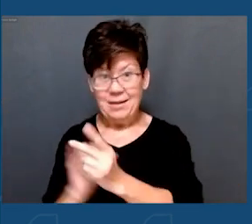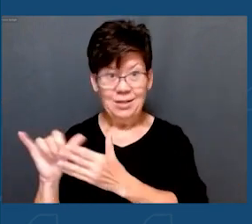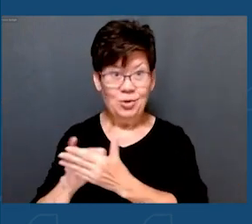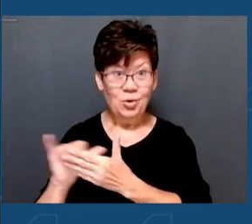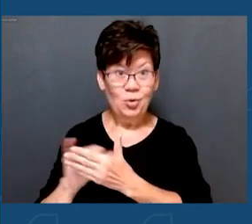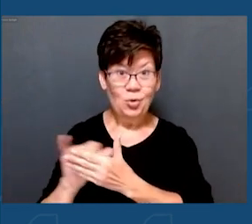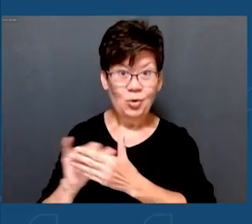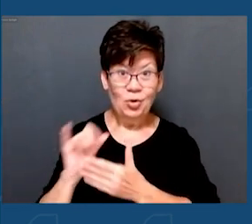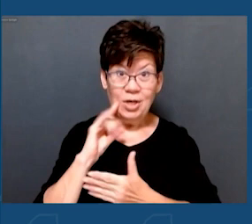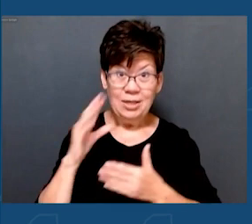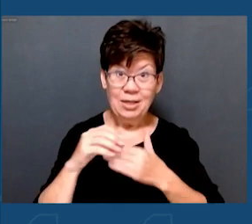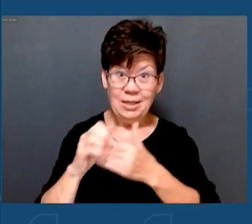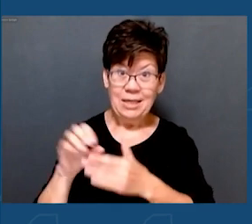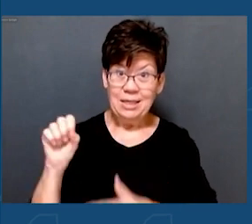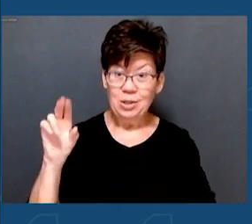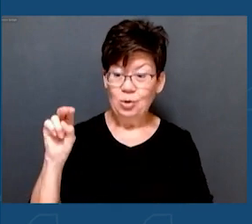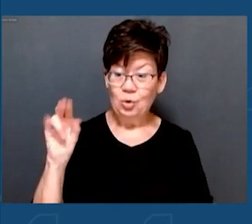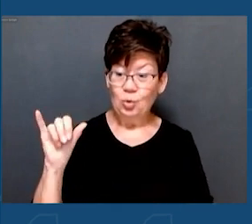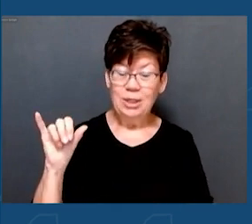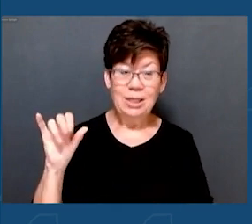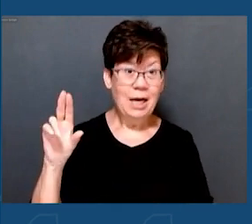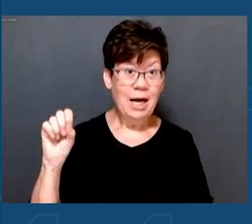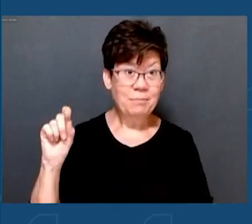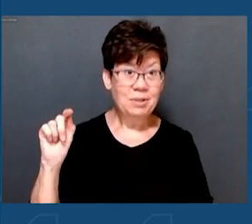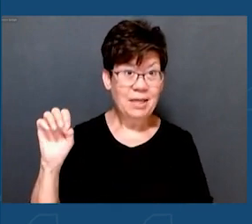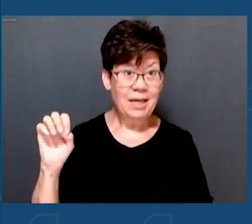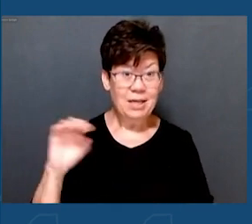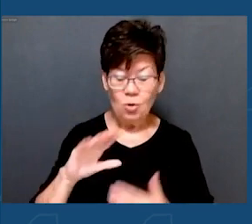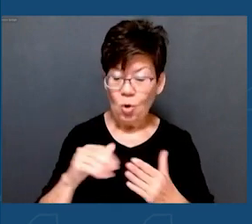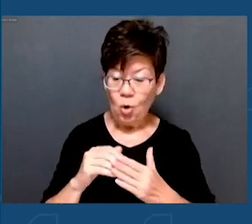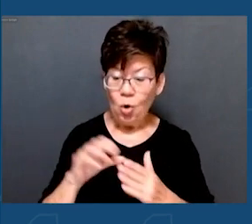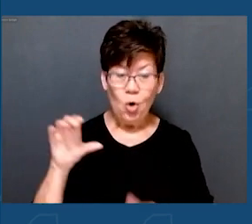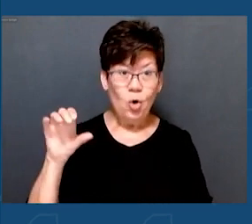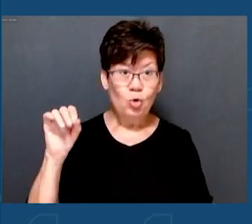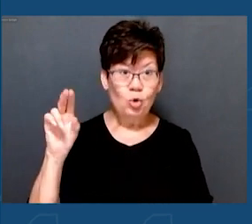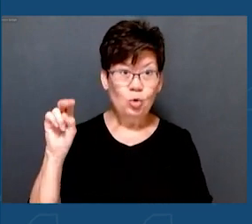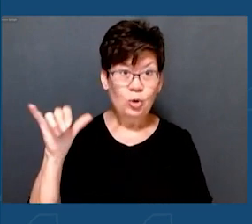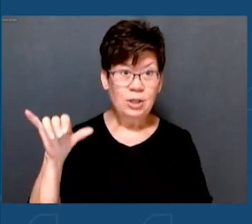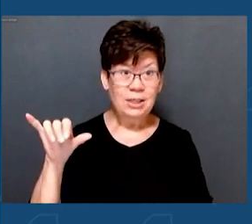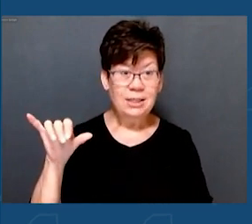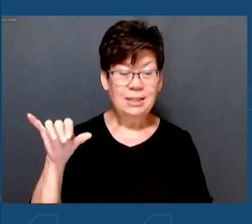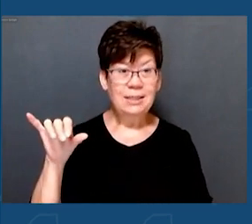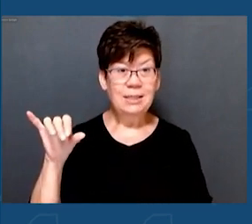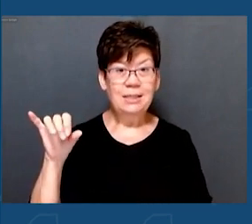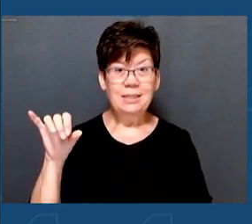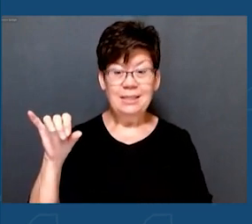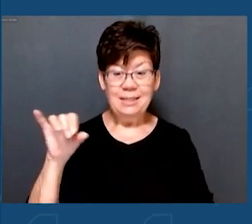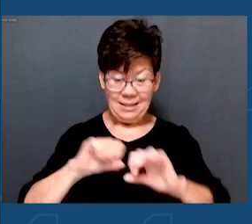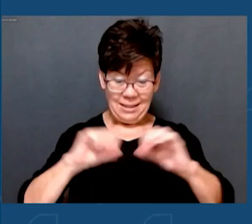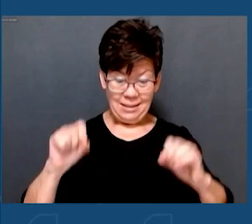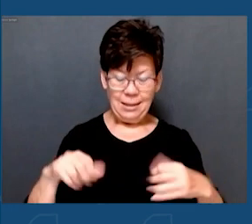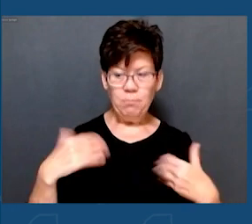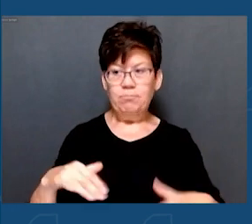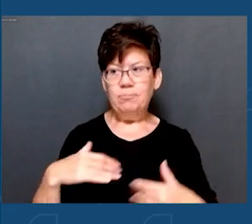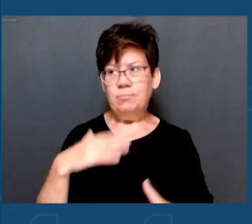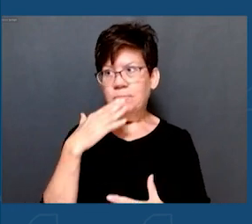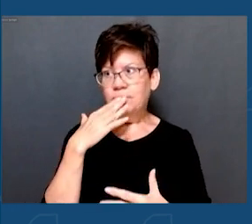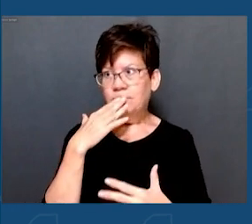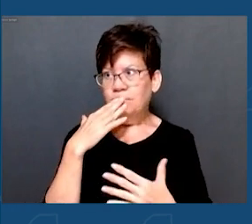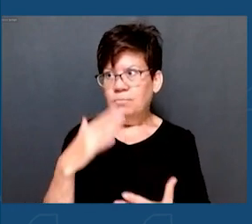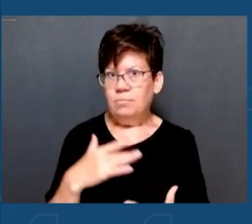Upstate, but also the entire SUNY system into a phenomenal future under your leadership, I'm